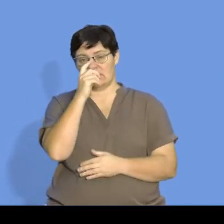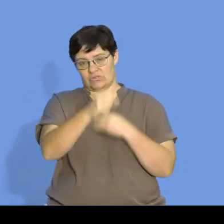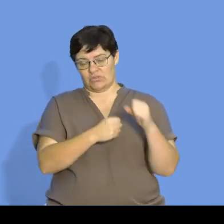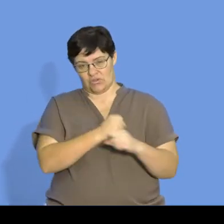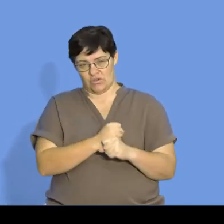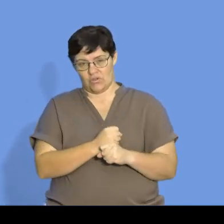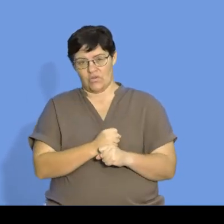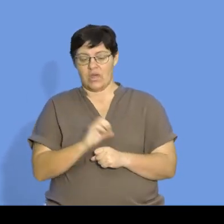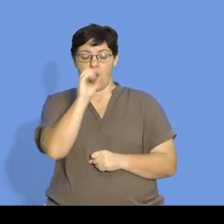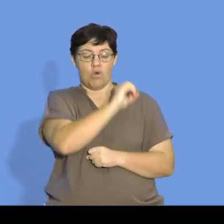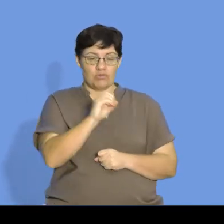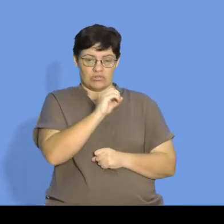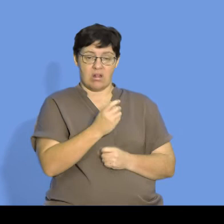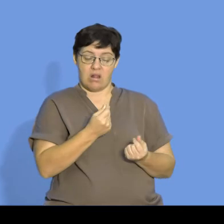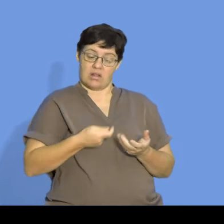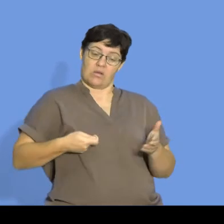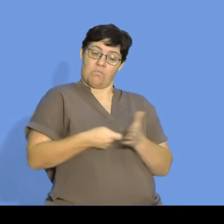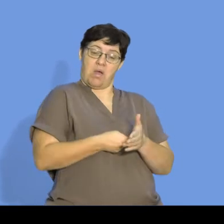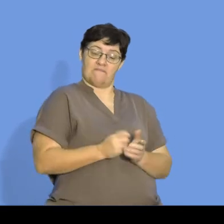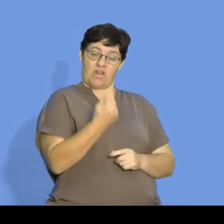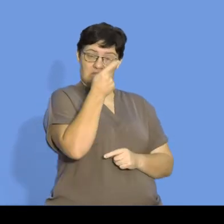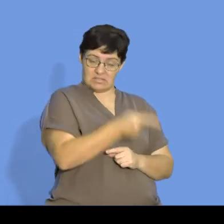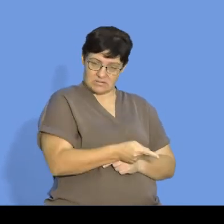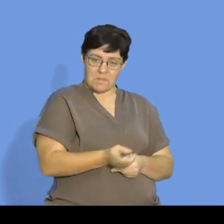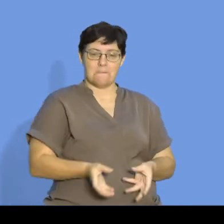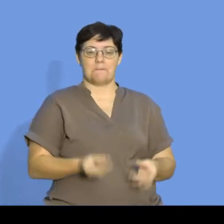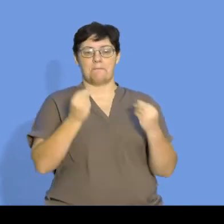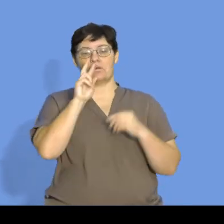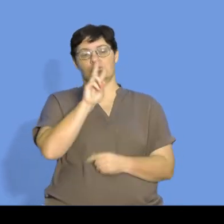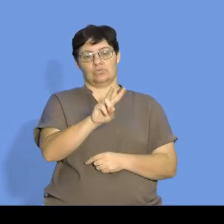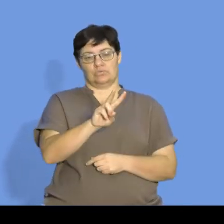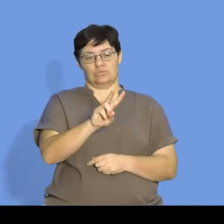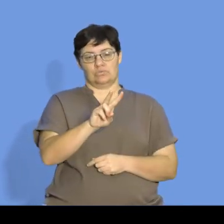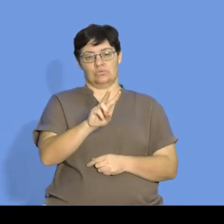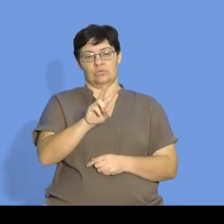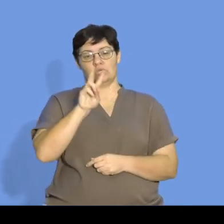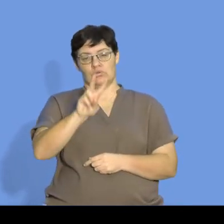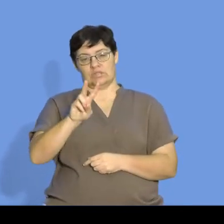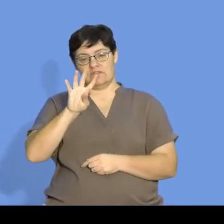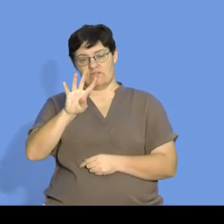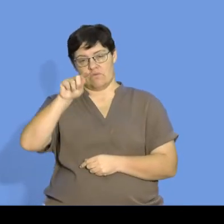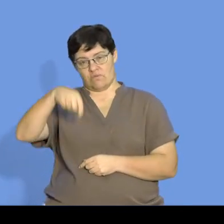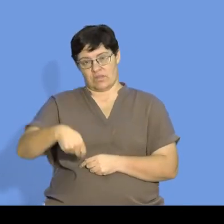per annum. You then went back to calculate the original cost price, and that gave you a figure of